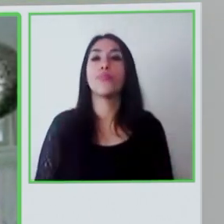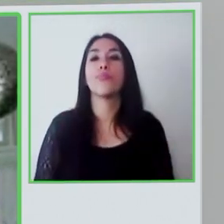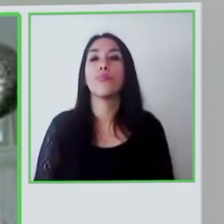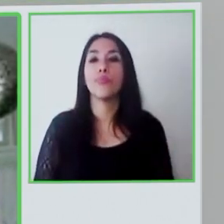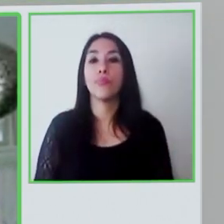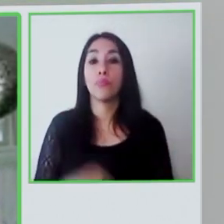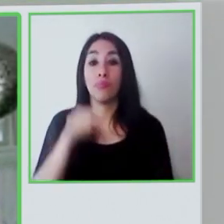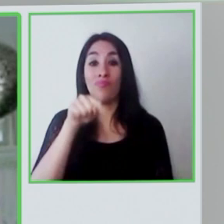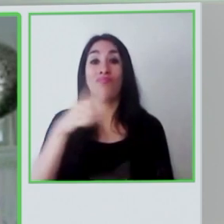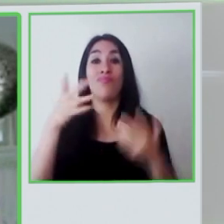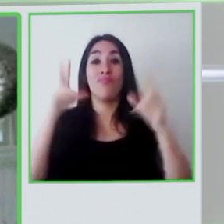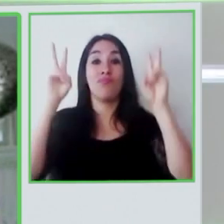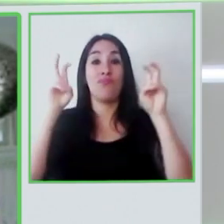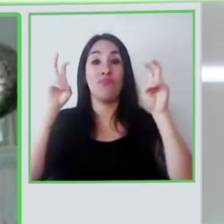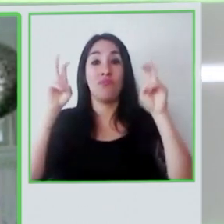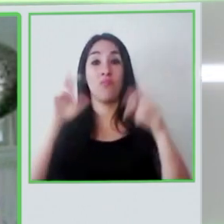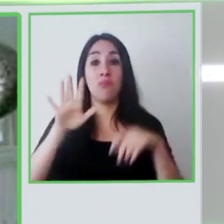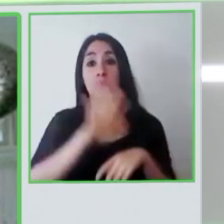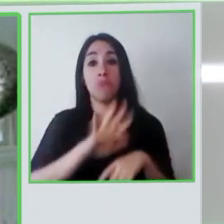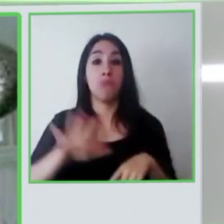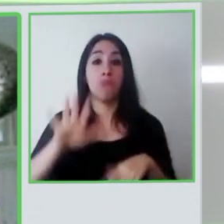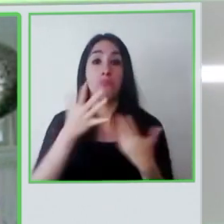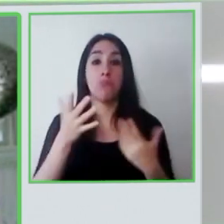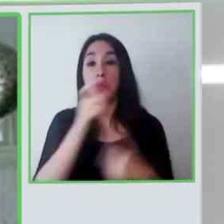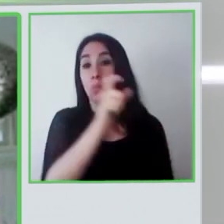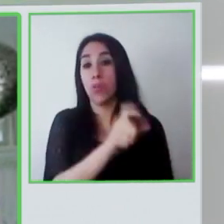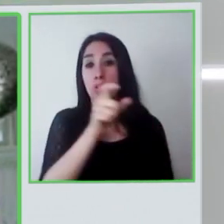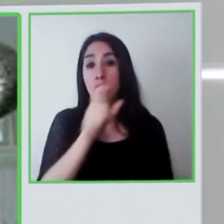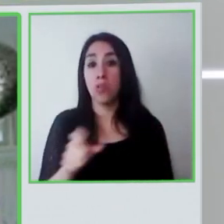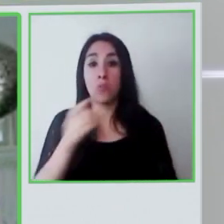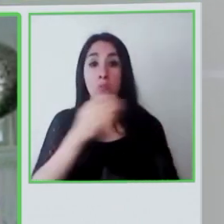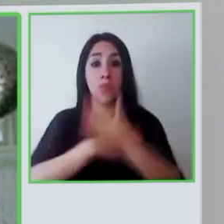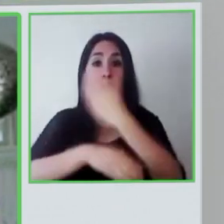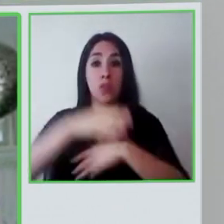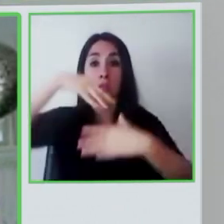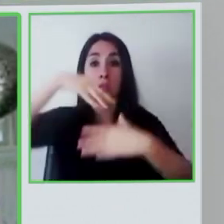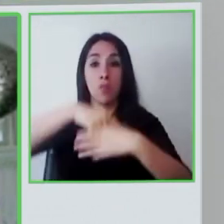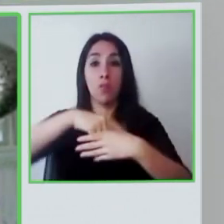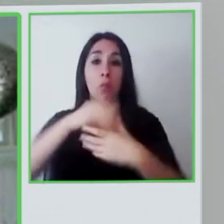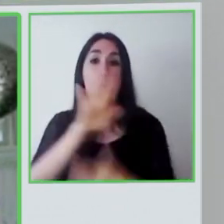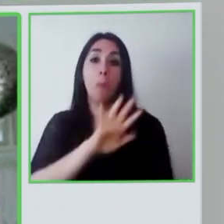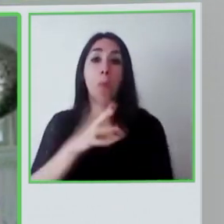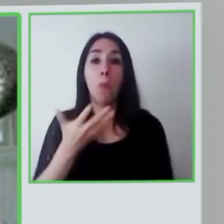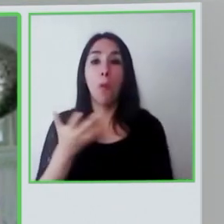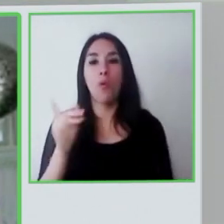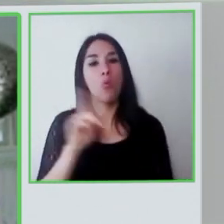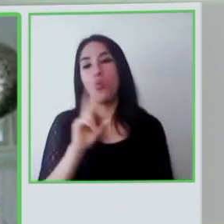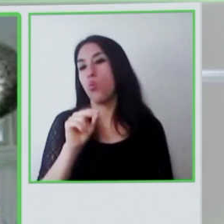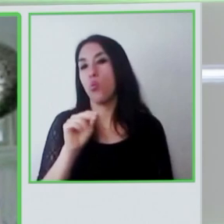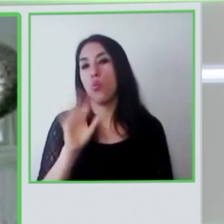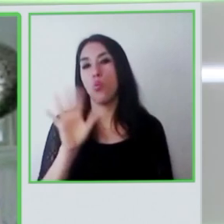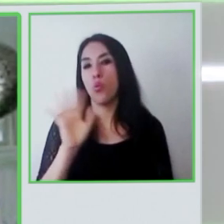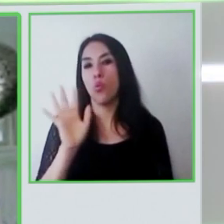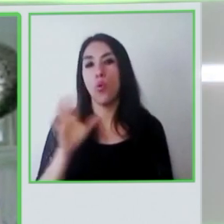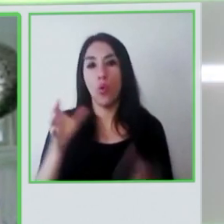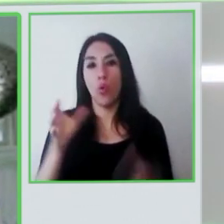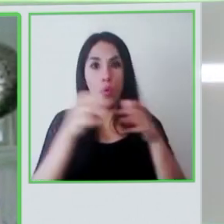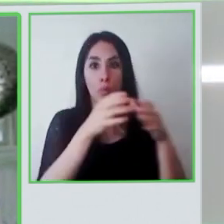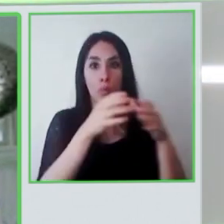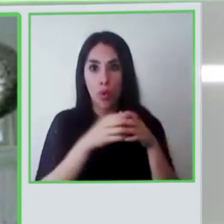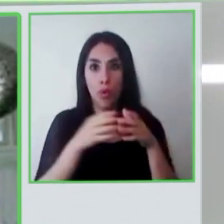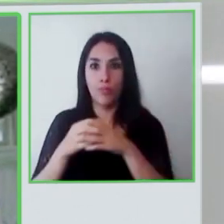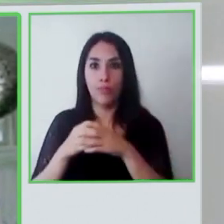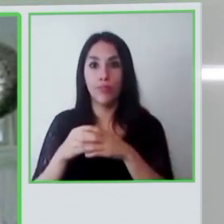This is not something that is for diversity and inclusion of professionals among the organization. It's